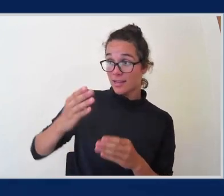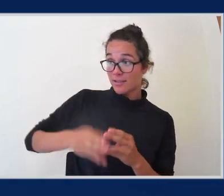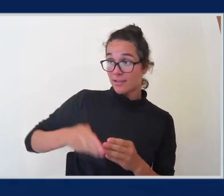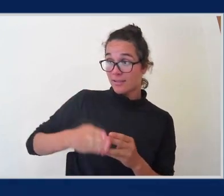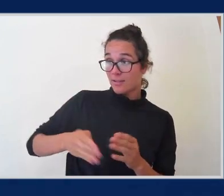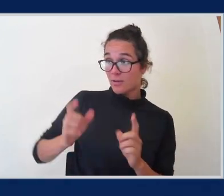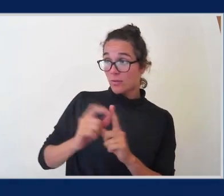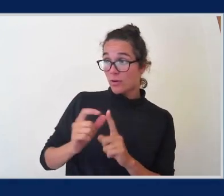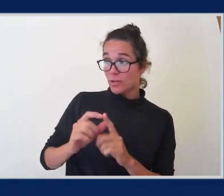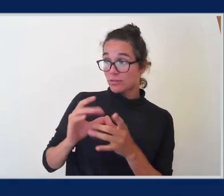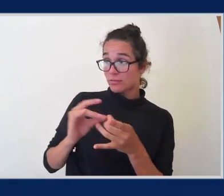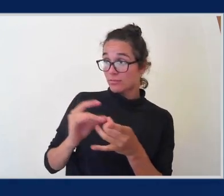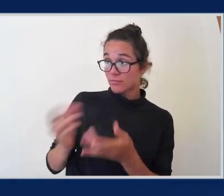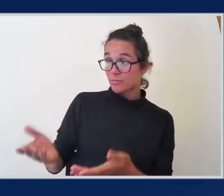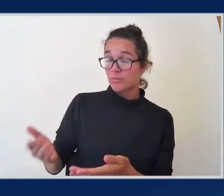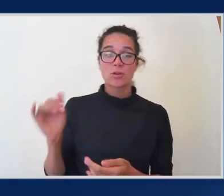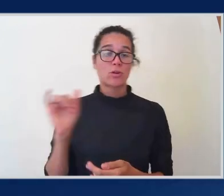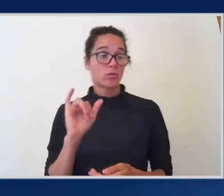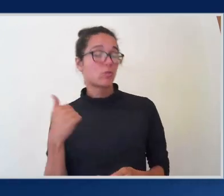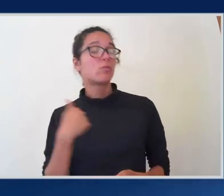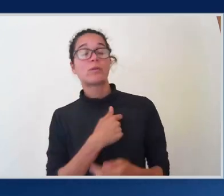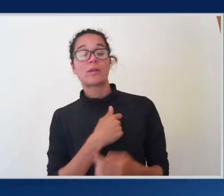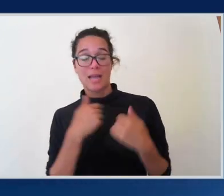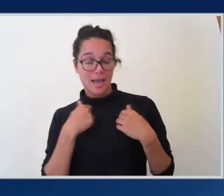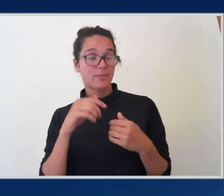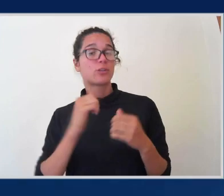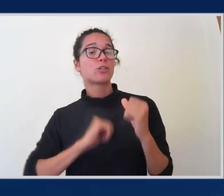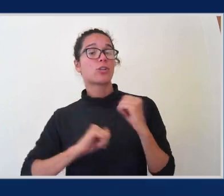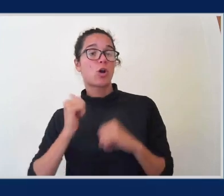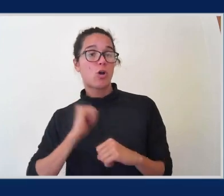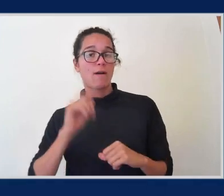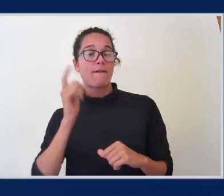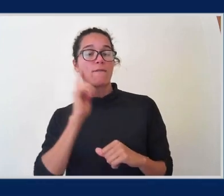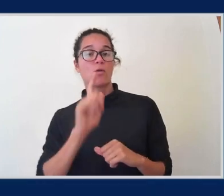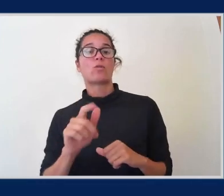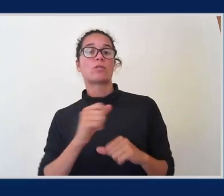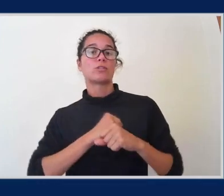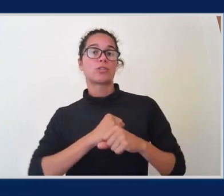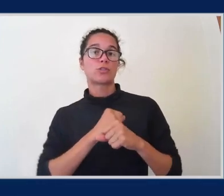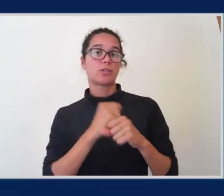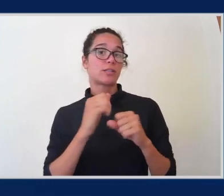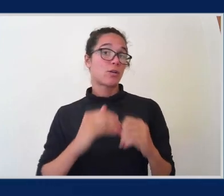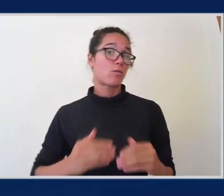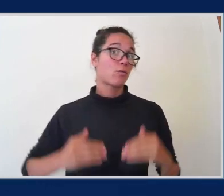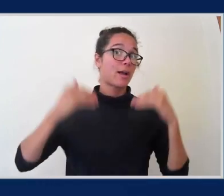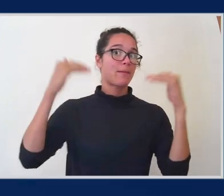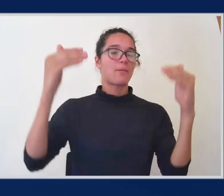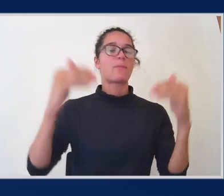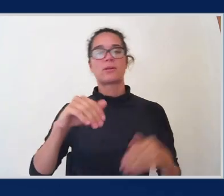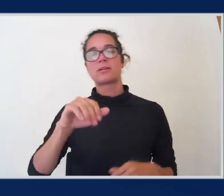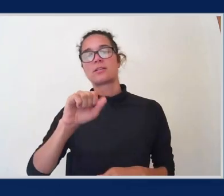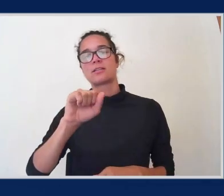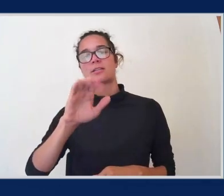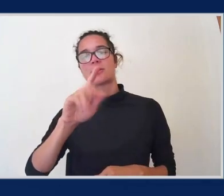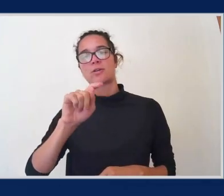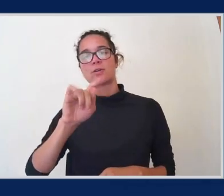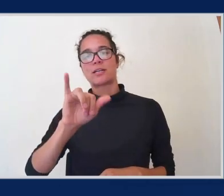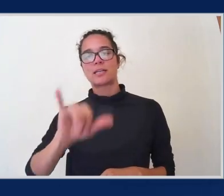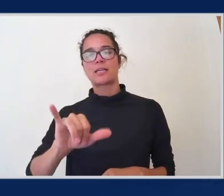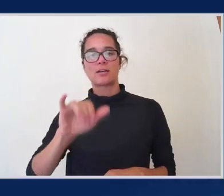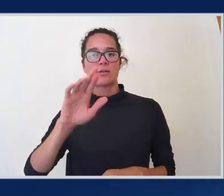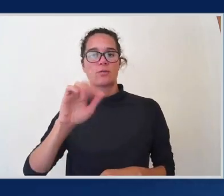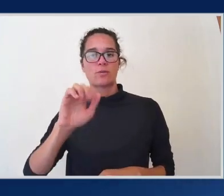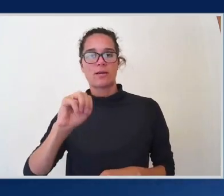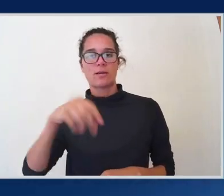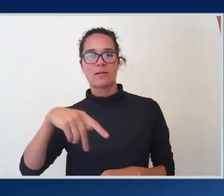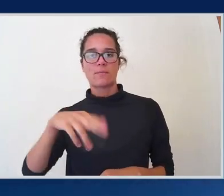also have a show for the EMEA friendly times, so security ramp up. Again, it's really recognizing that the security